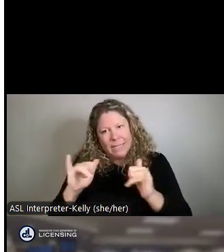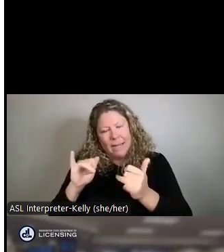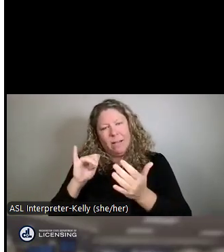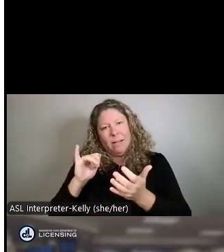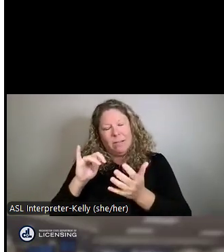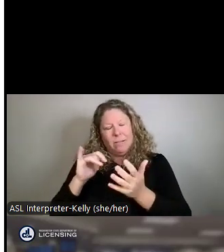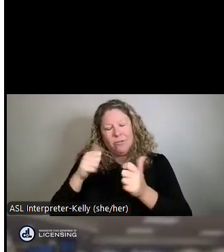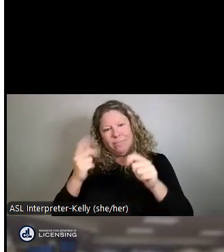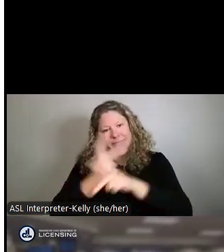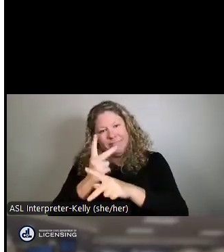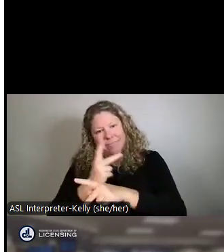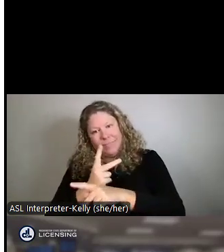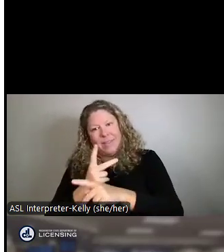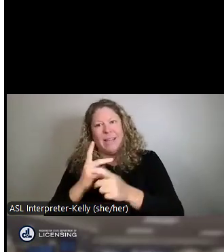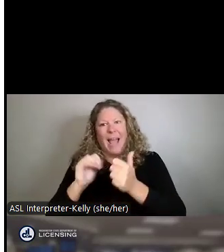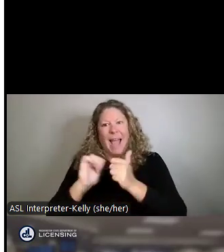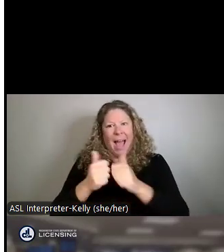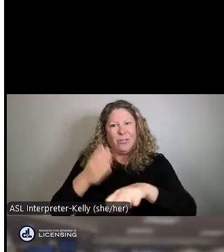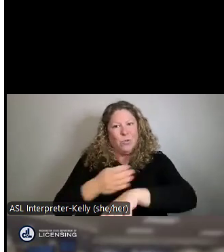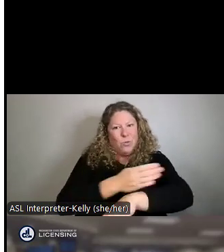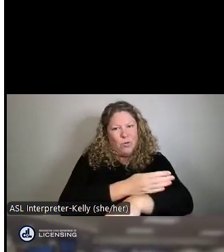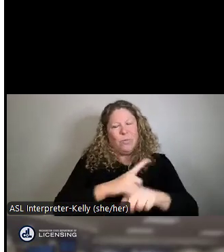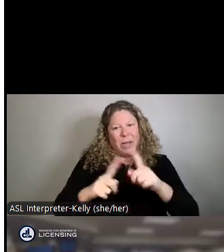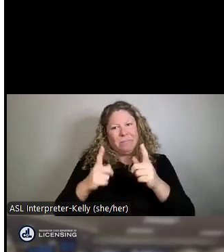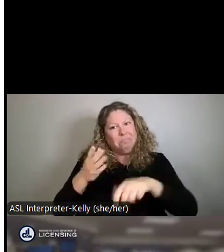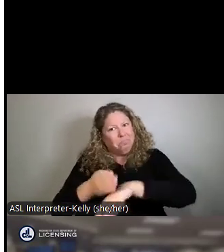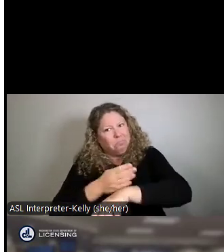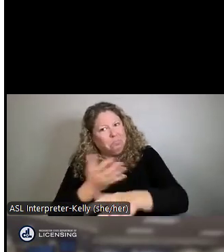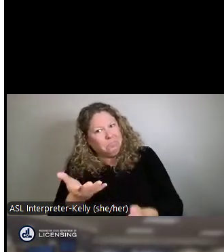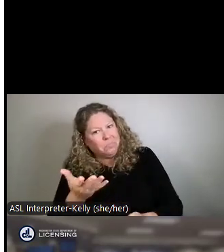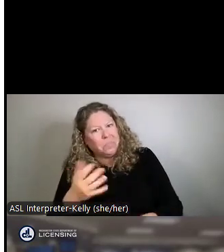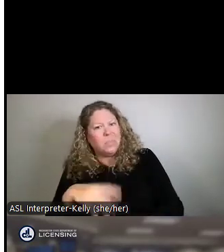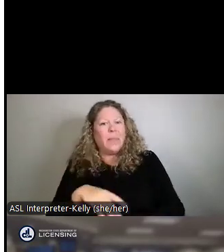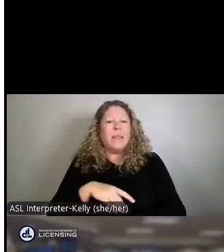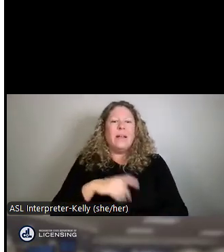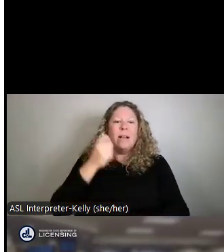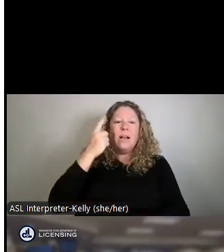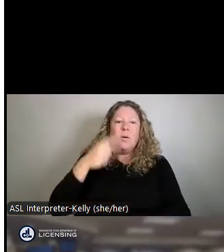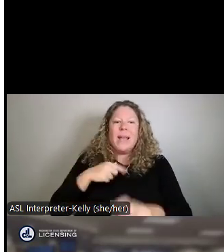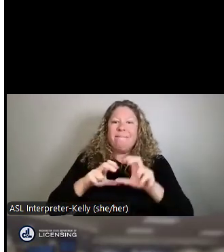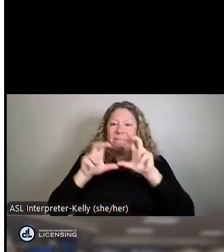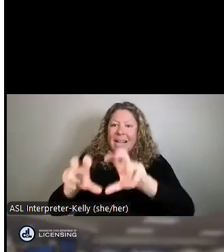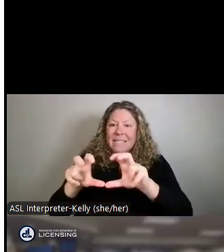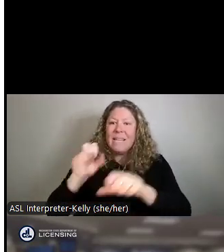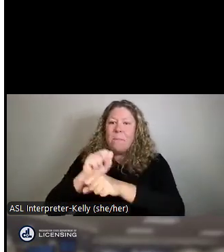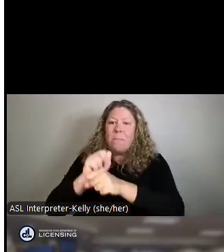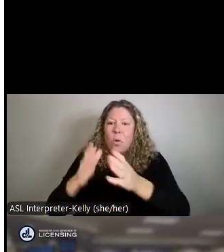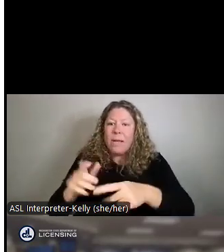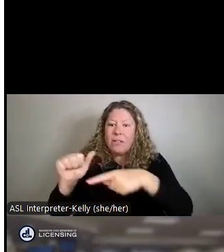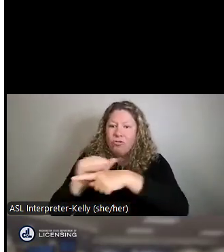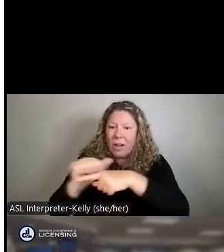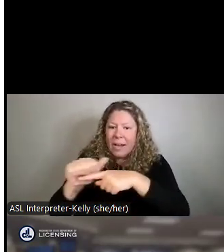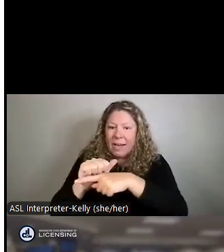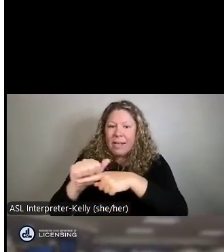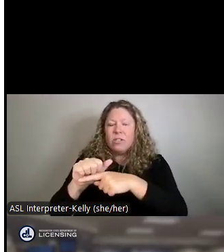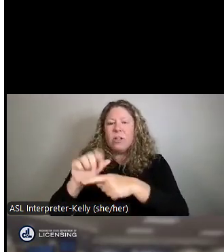use that data to keep getting better. We also invested in better employee training, giving our licensing team a major